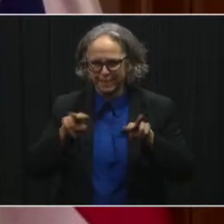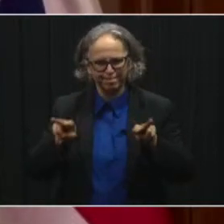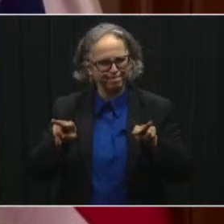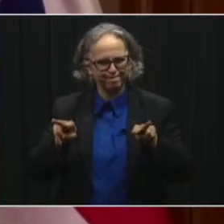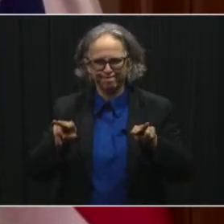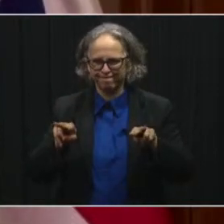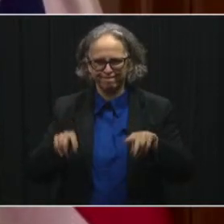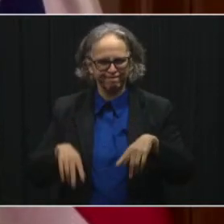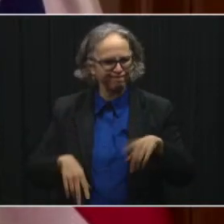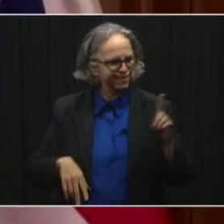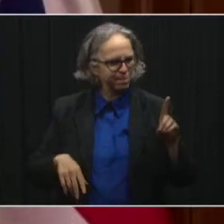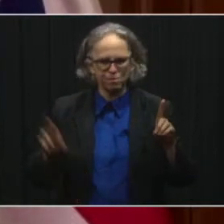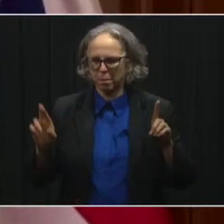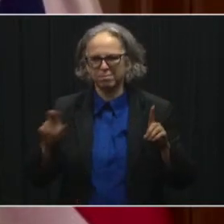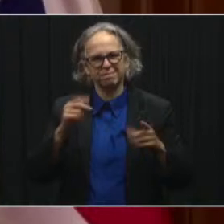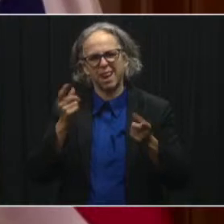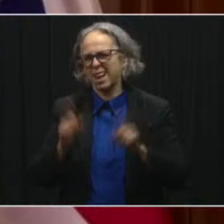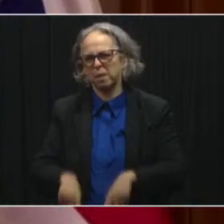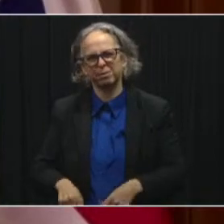happening.